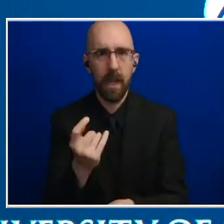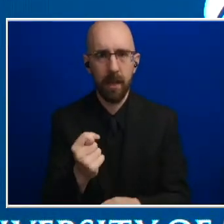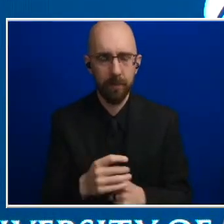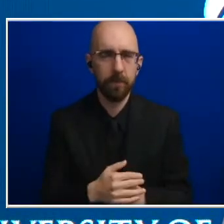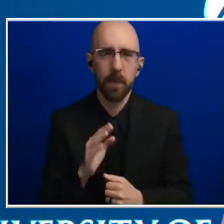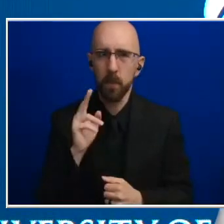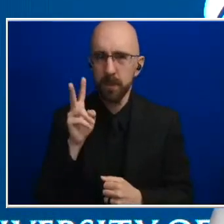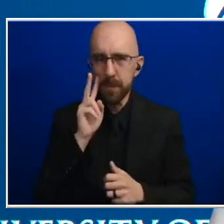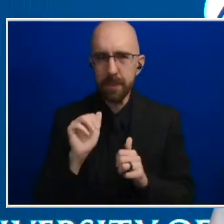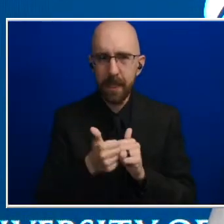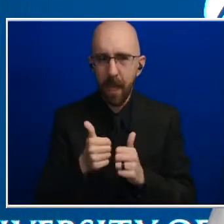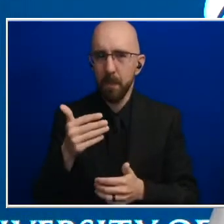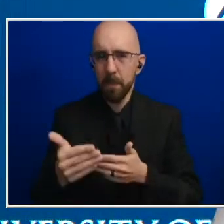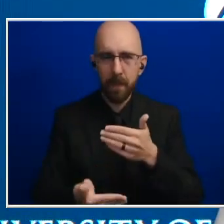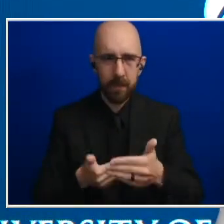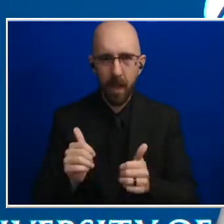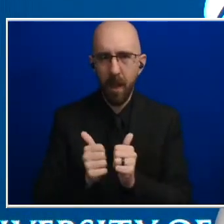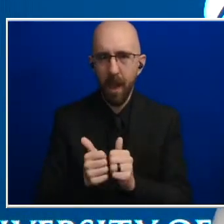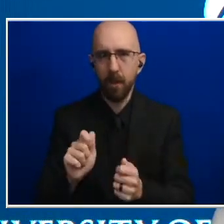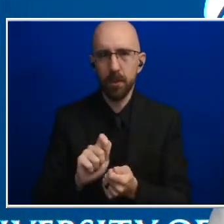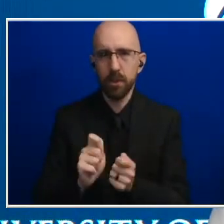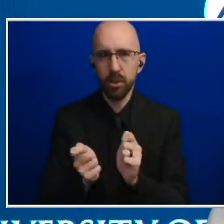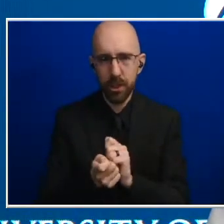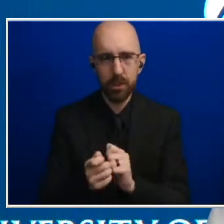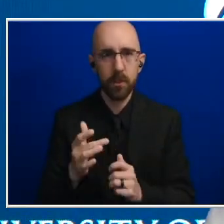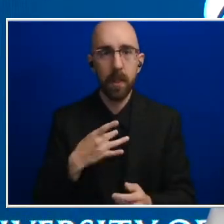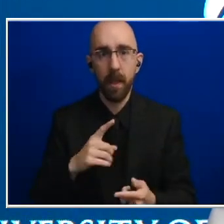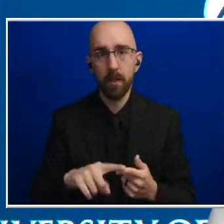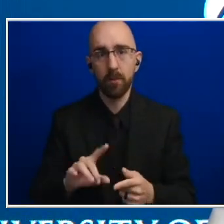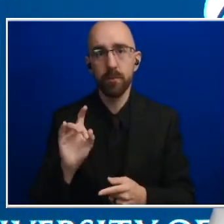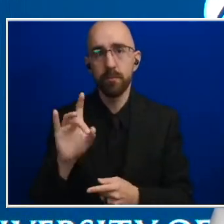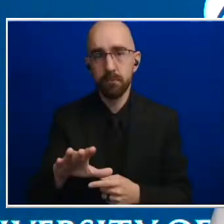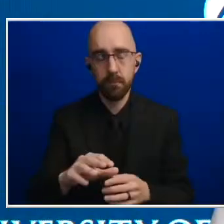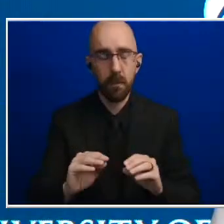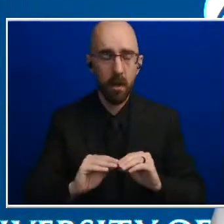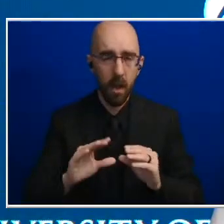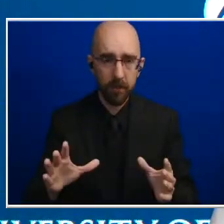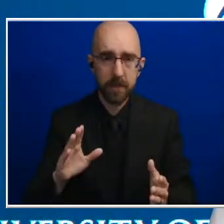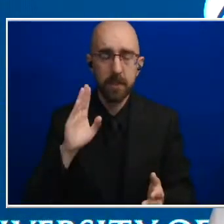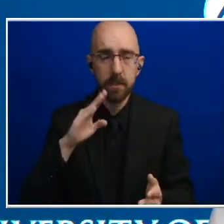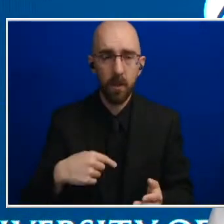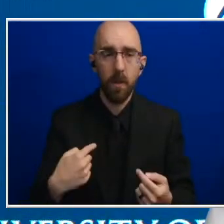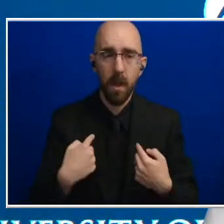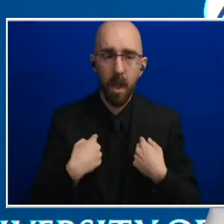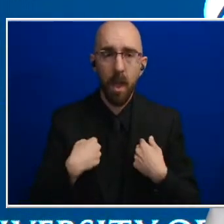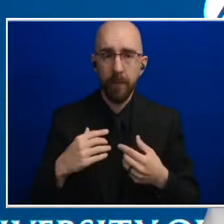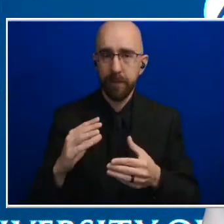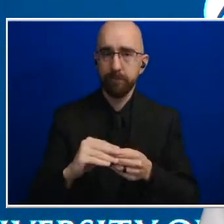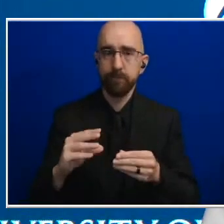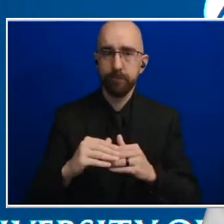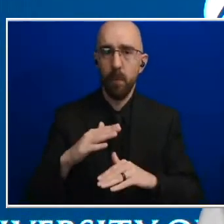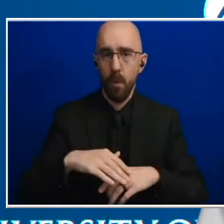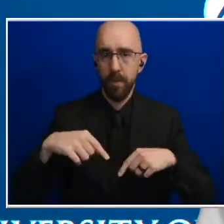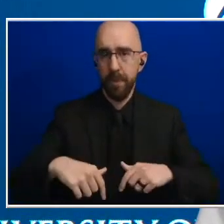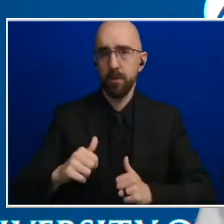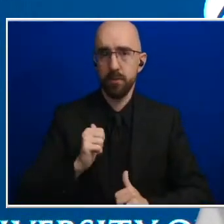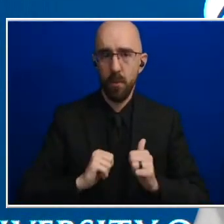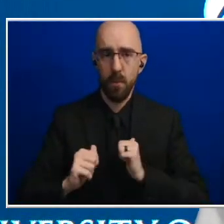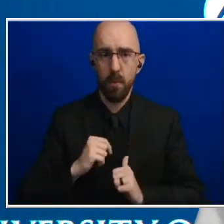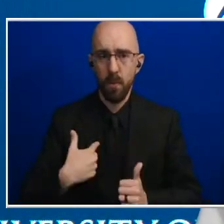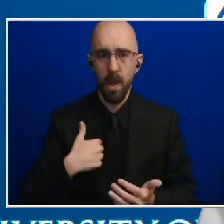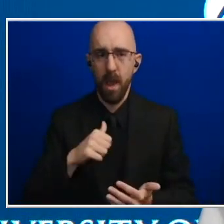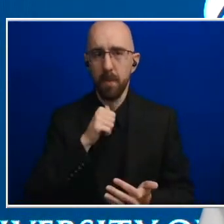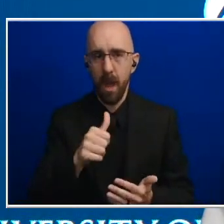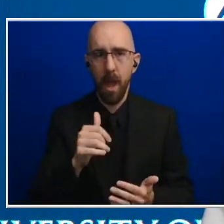out and how it changes. I would just like to say, however, obviously, you know, I've stated on this show that I'm not too worried about